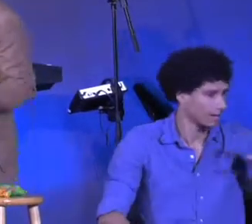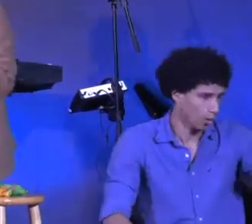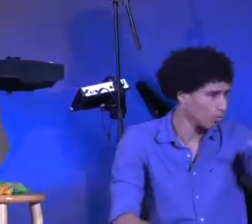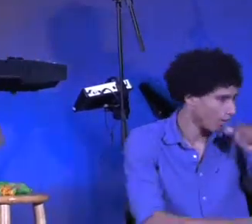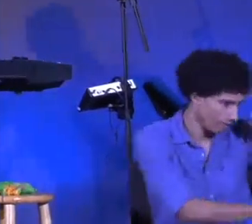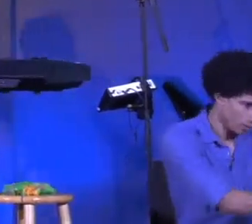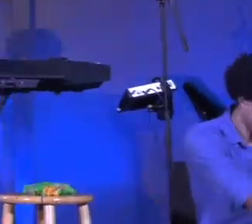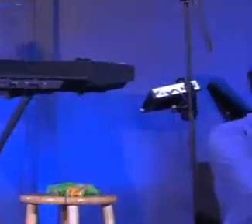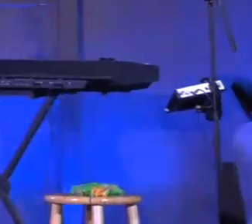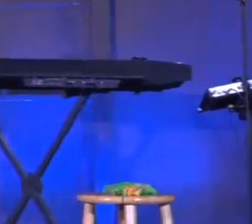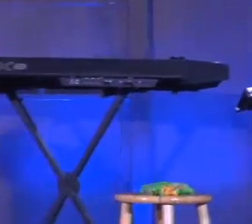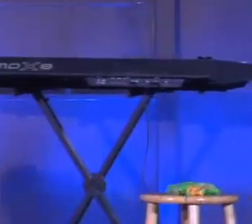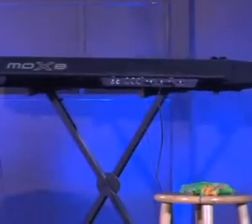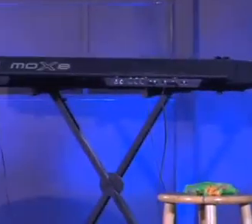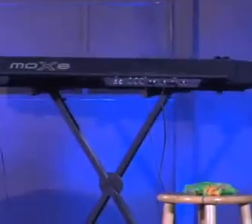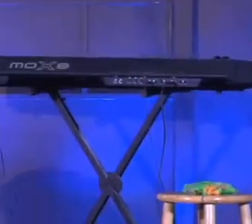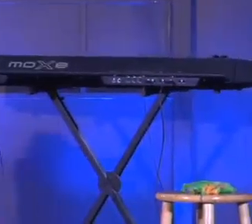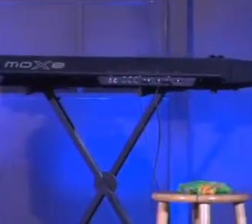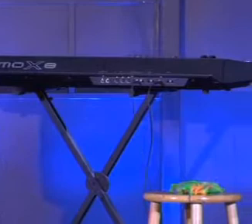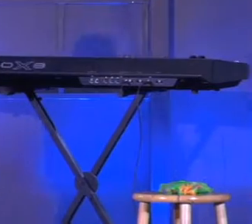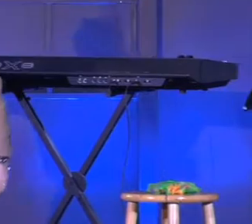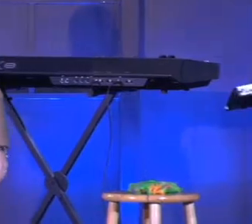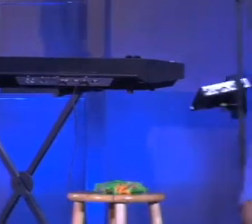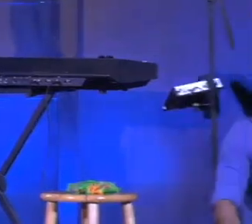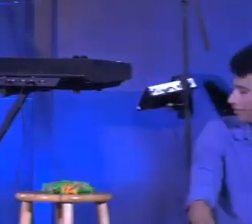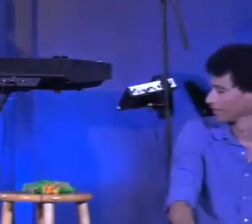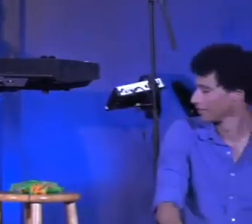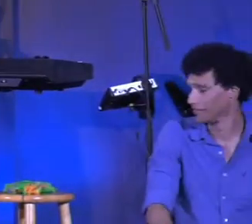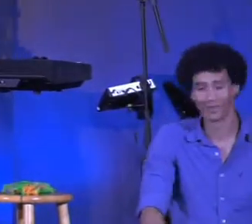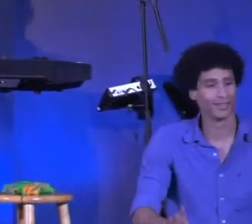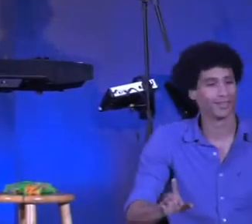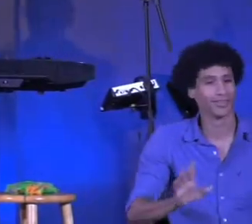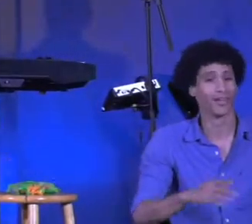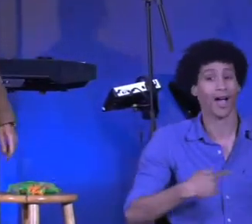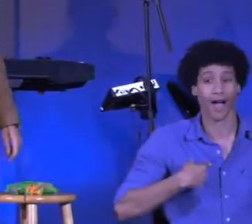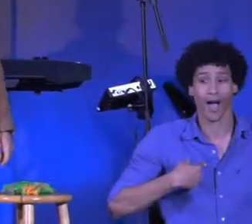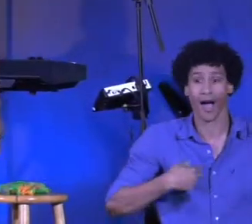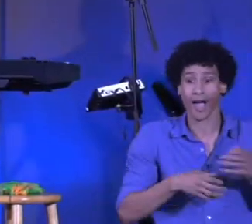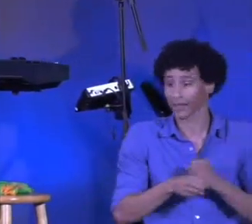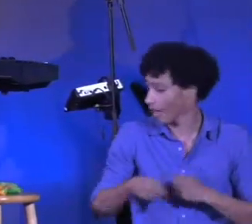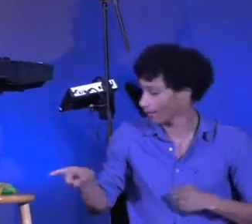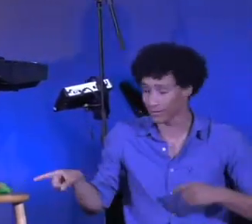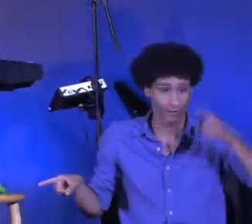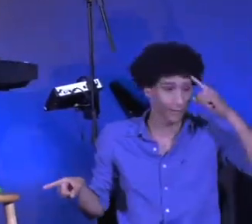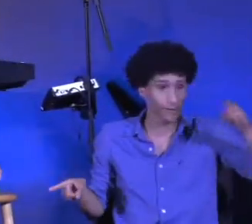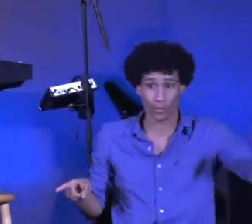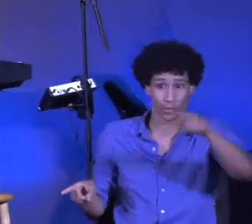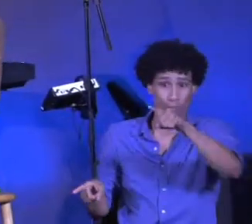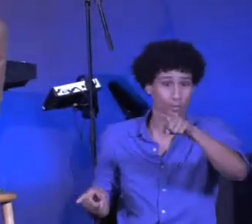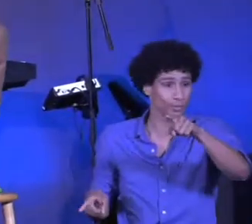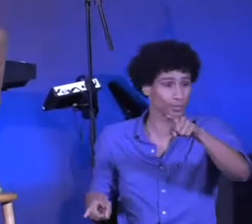not for you. It's for the church. Why you got Play-Doh for the church? They ain't kids.